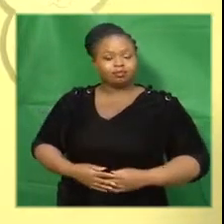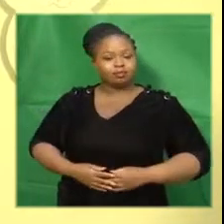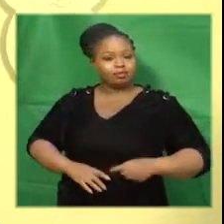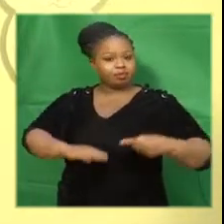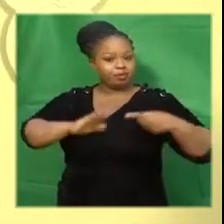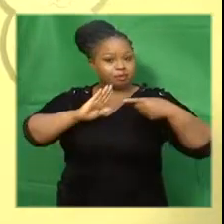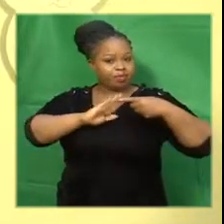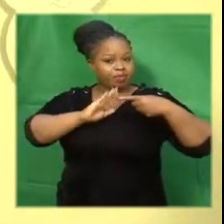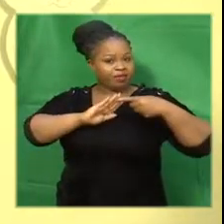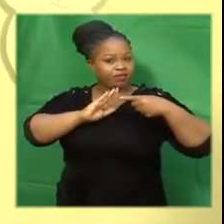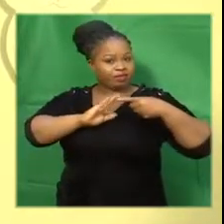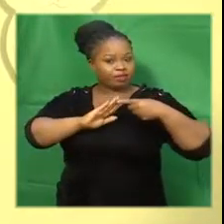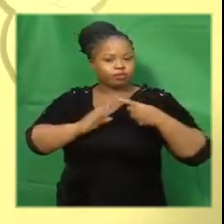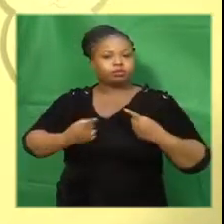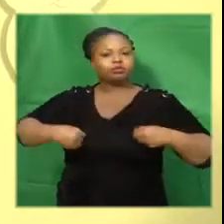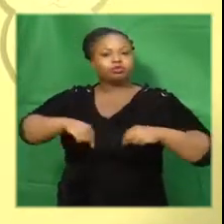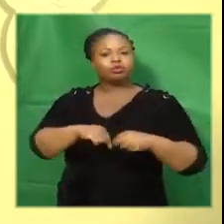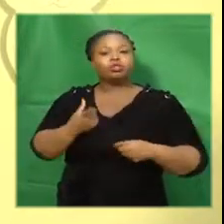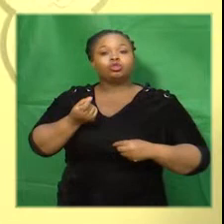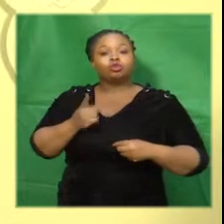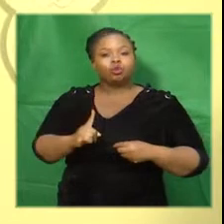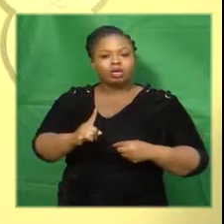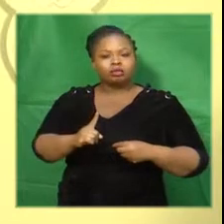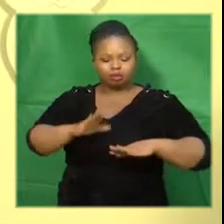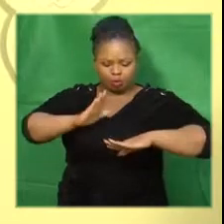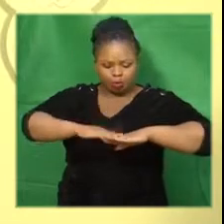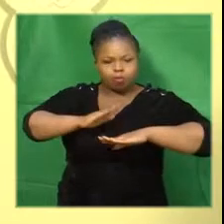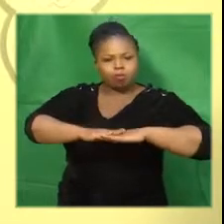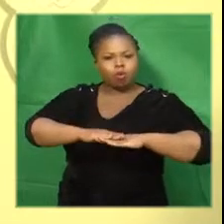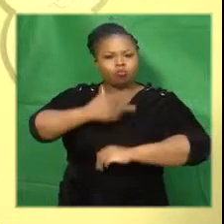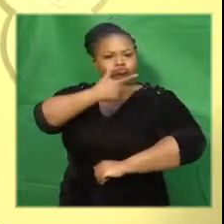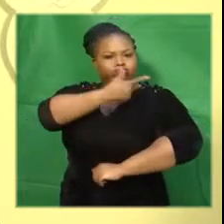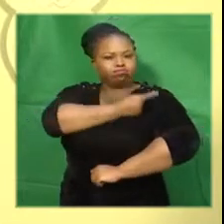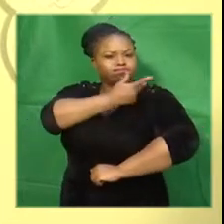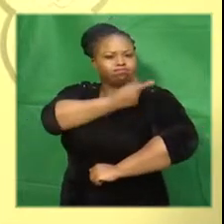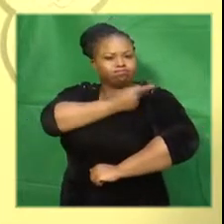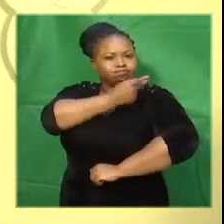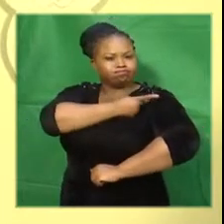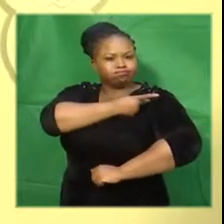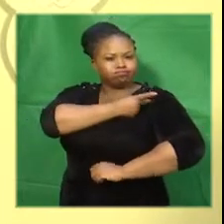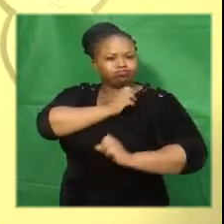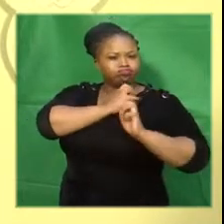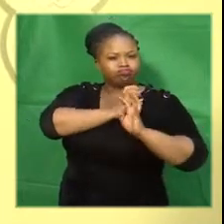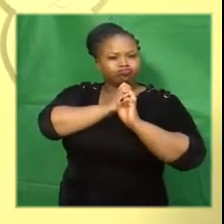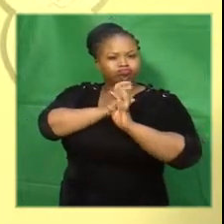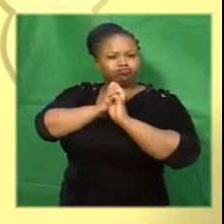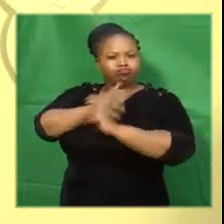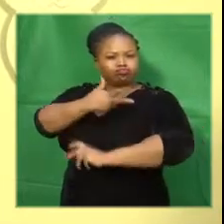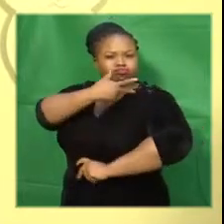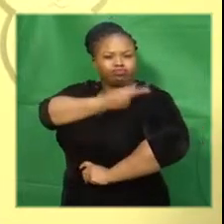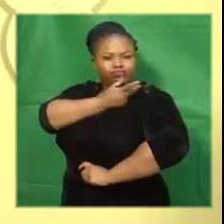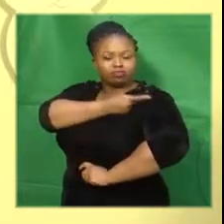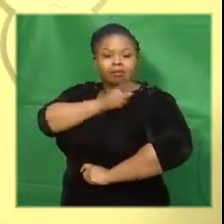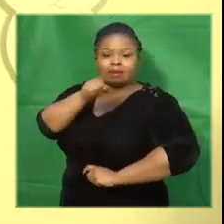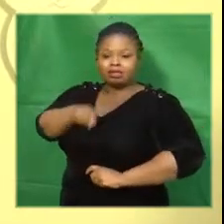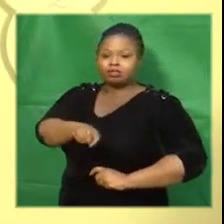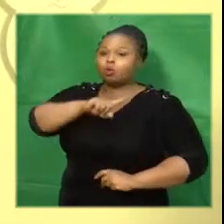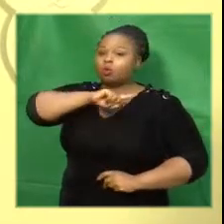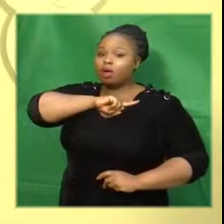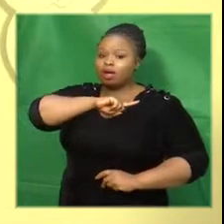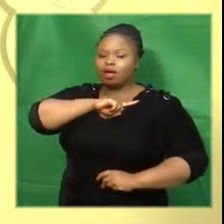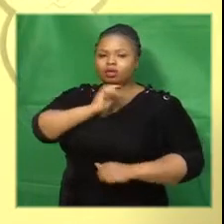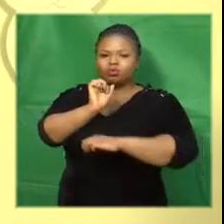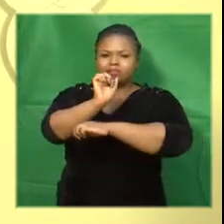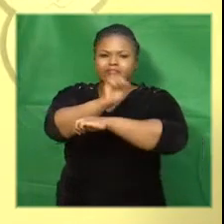Firstly, we are working to accelerate our vaccination program to overcome the COVID-19 pandemic.